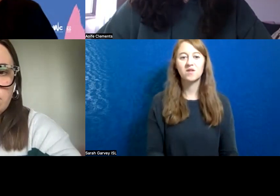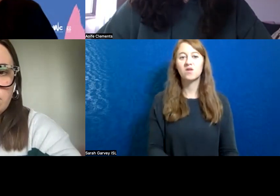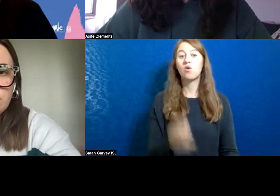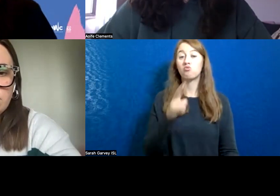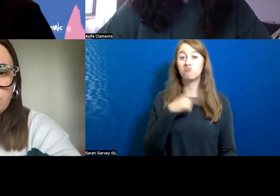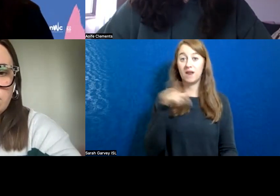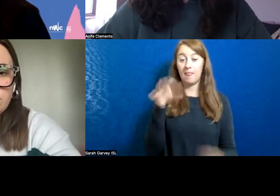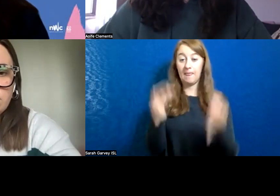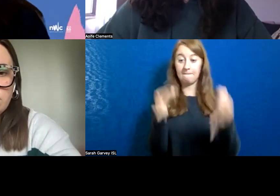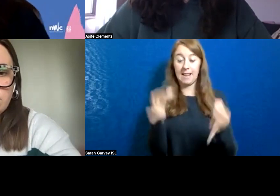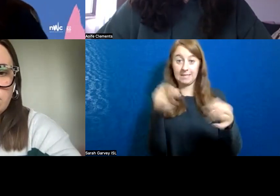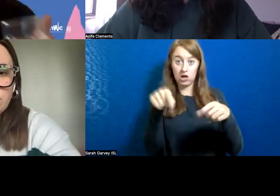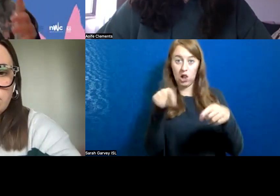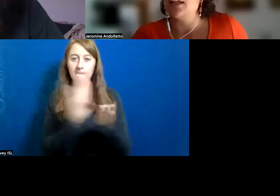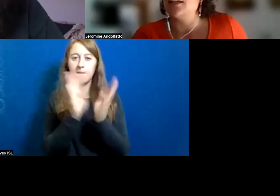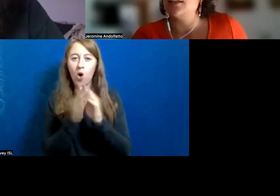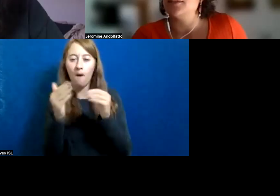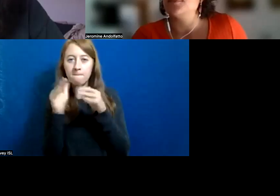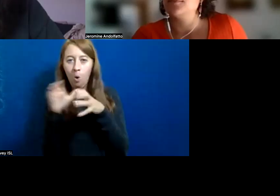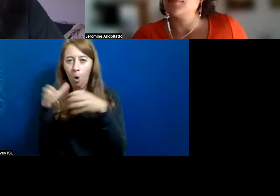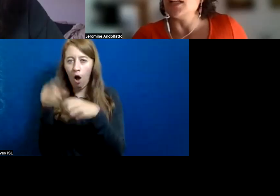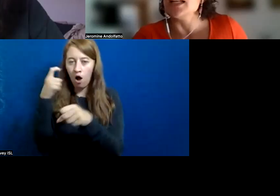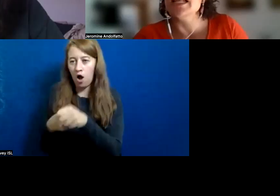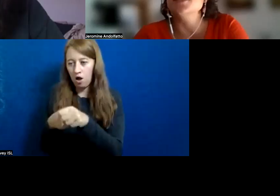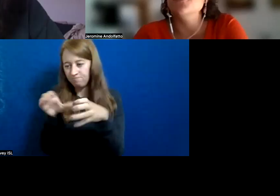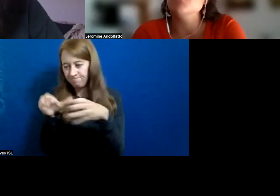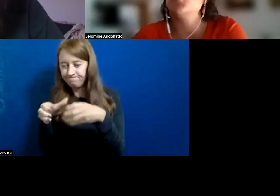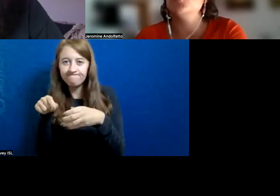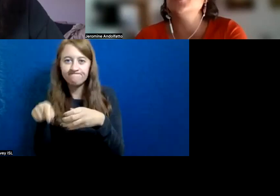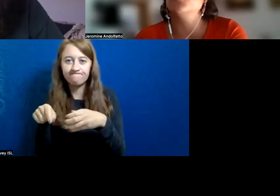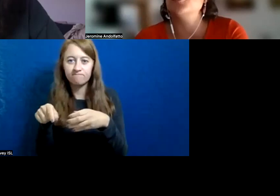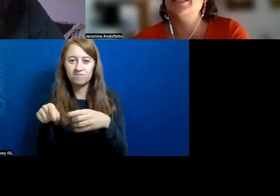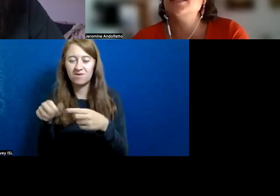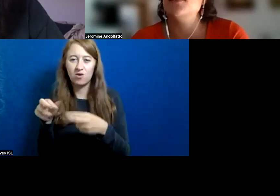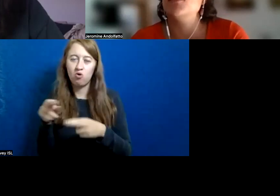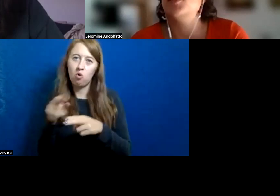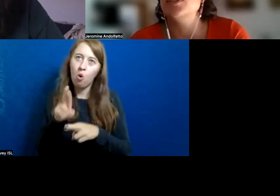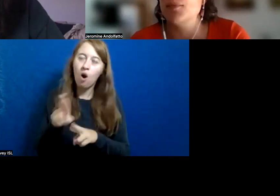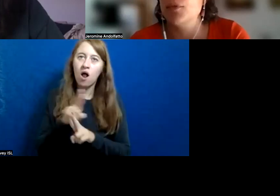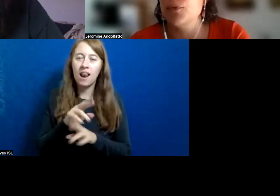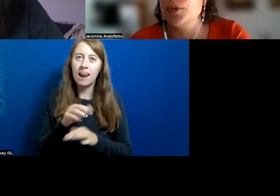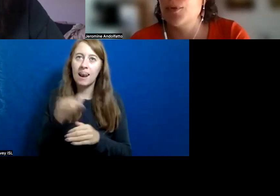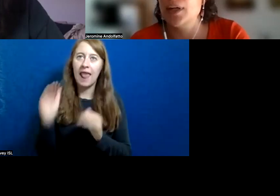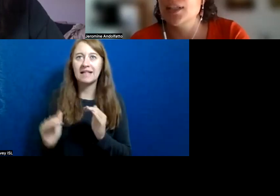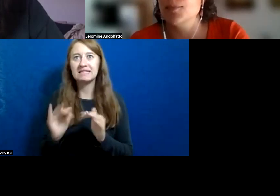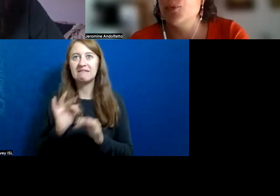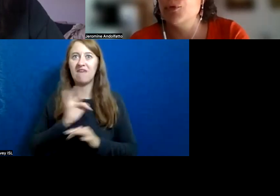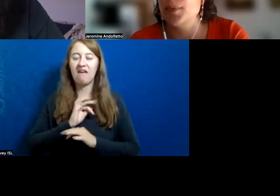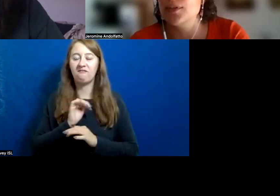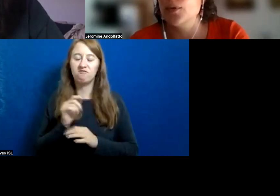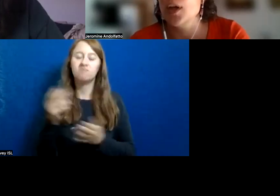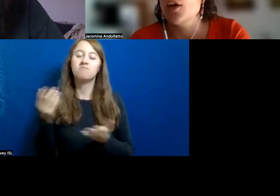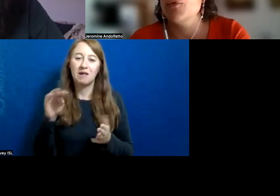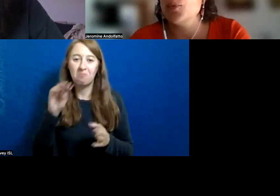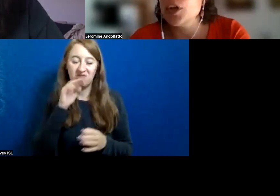conservative parties, and less favorable, like government less favorable in terms of women's rights